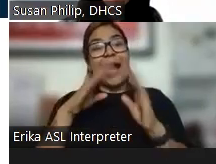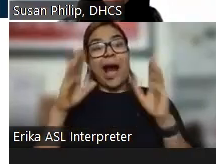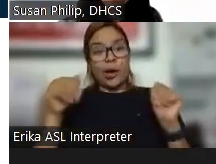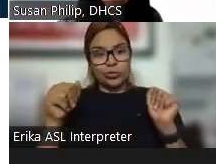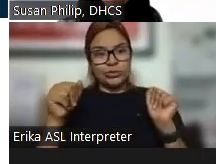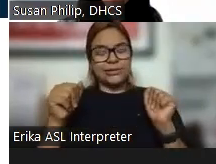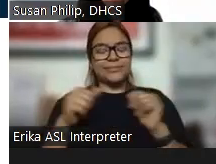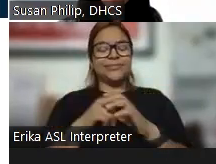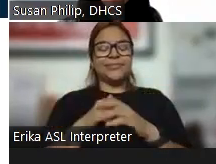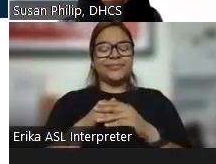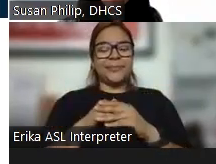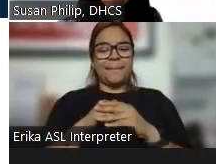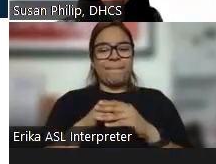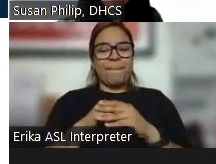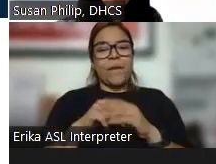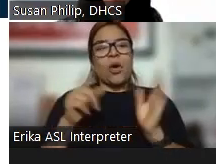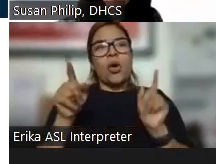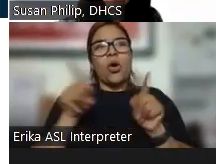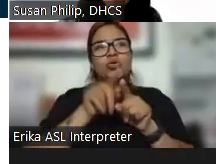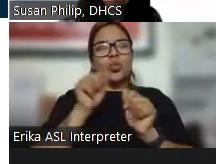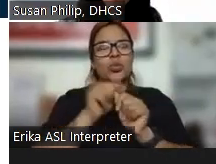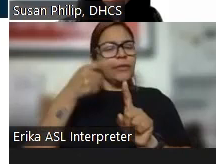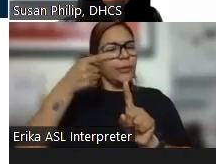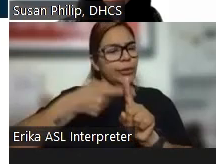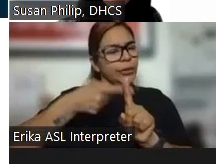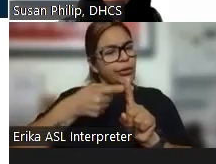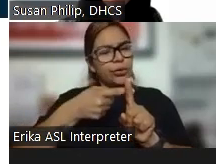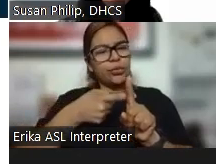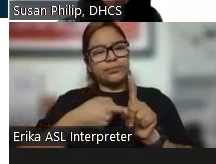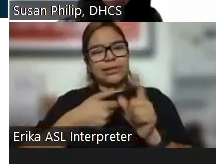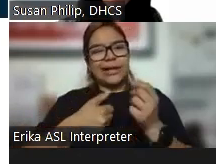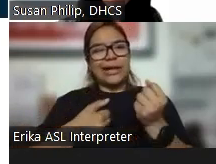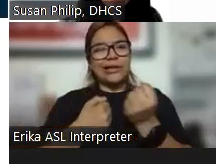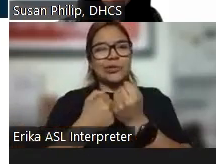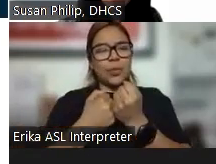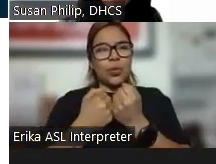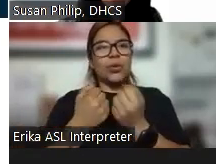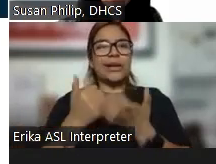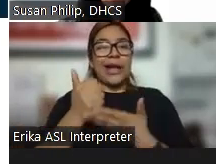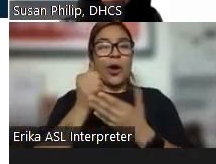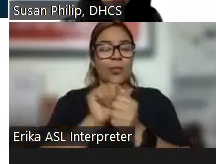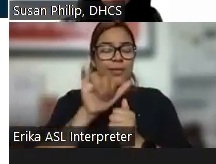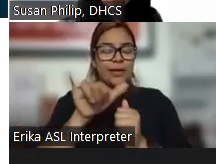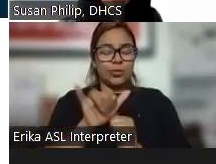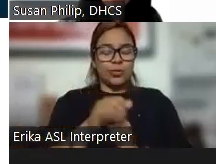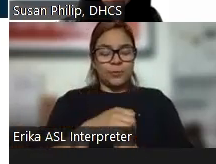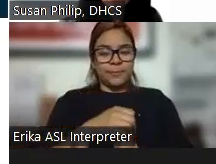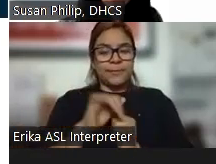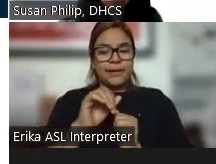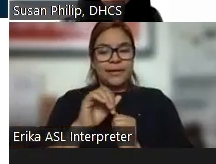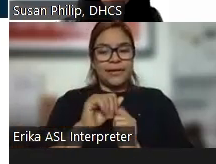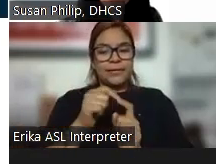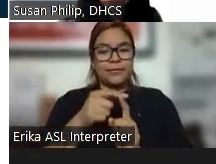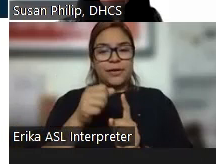well as a rental subsidy, rental assistance that has been proposed to CMS as part